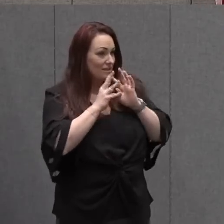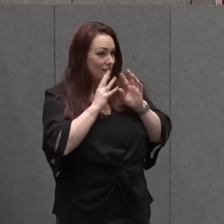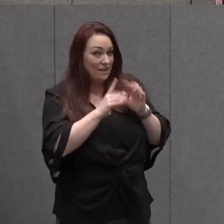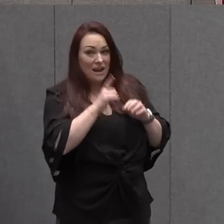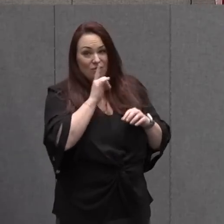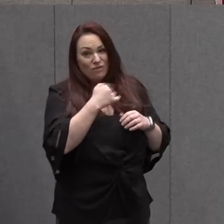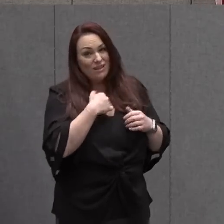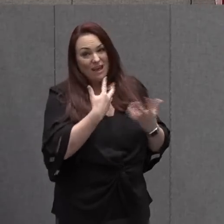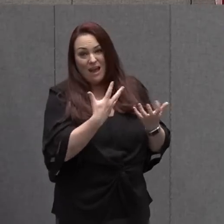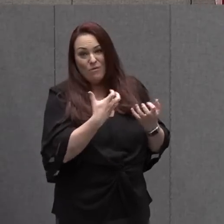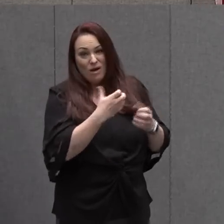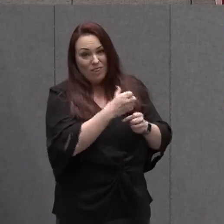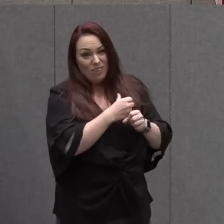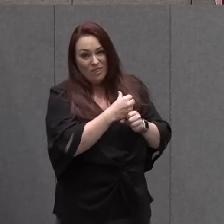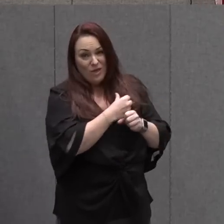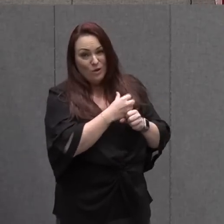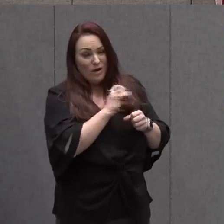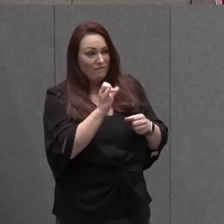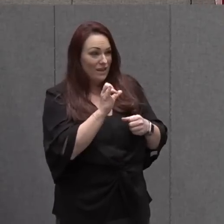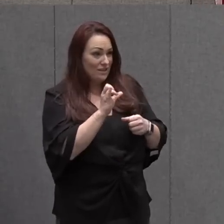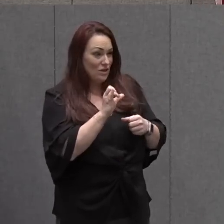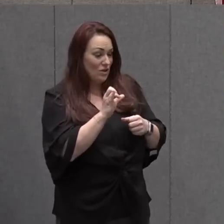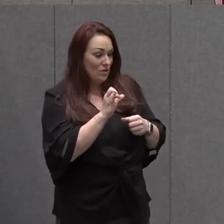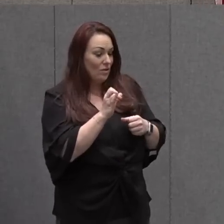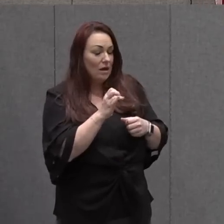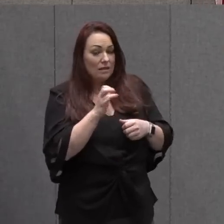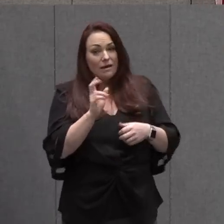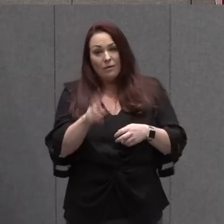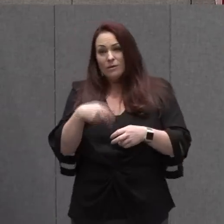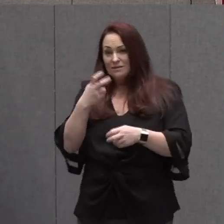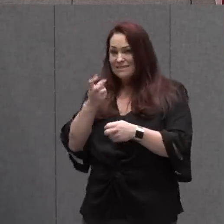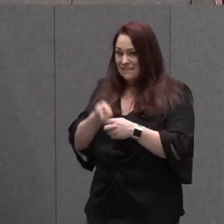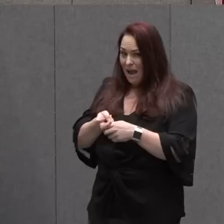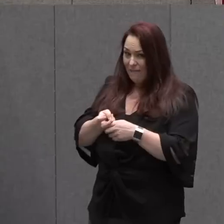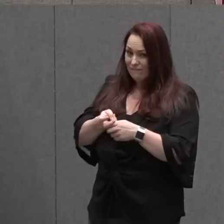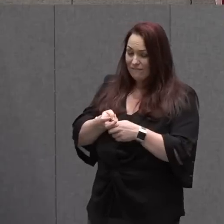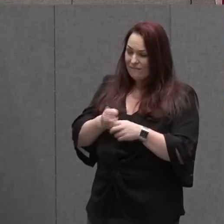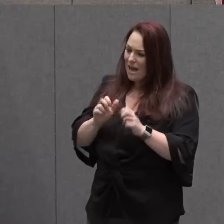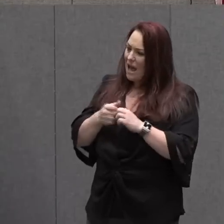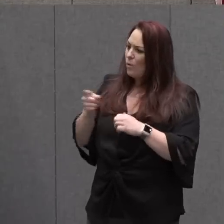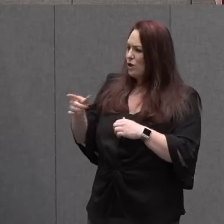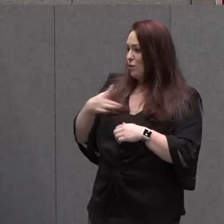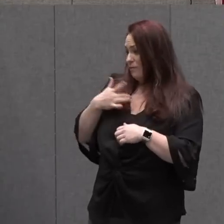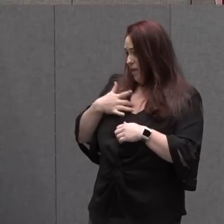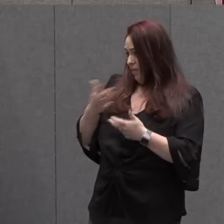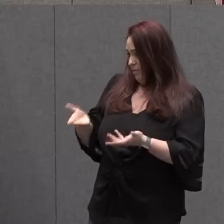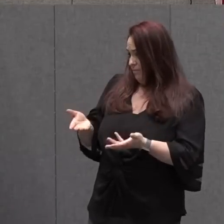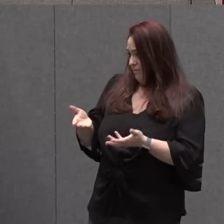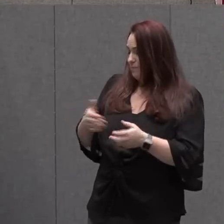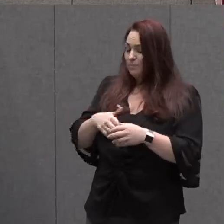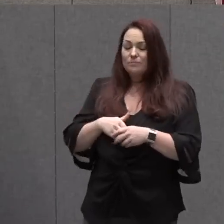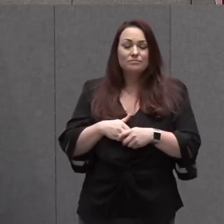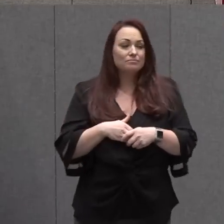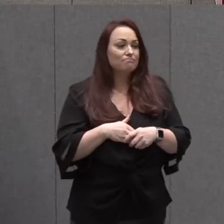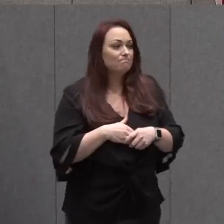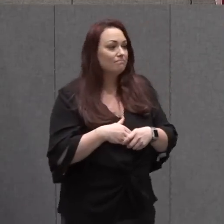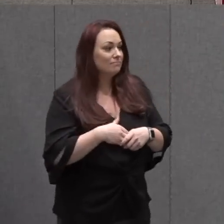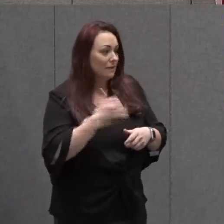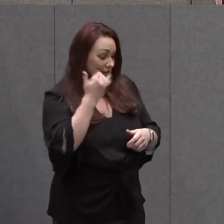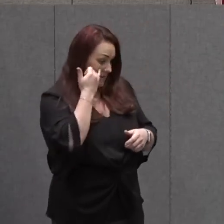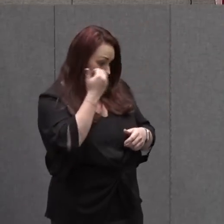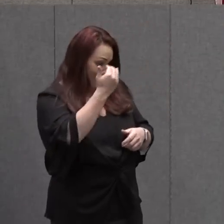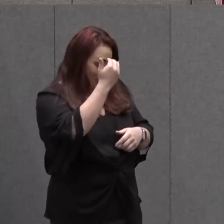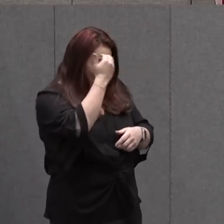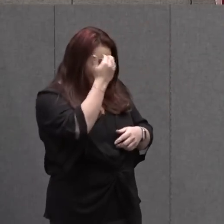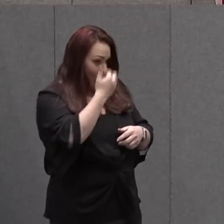the coffee too. Yeah, that was a tough segment. How are you feeling, Mr. R? Well, if I knew we were going